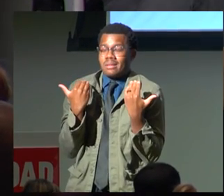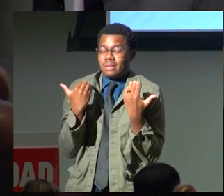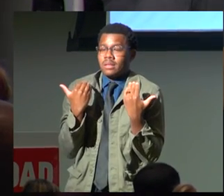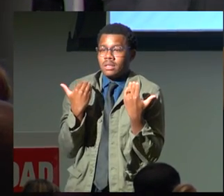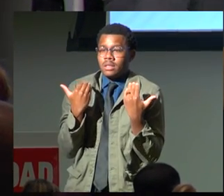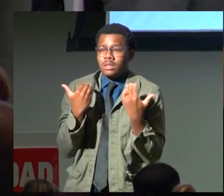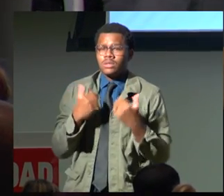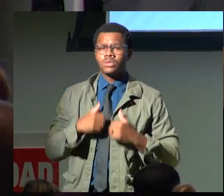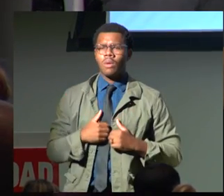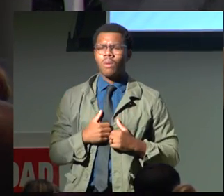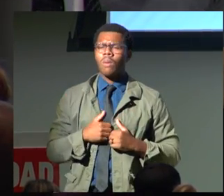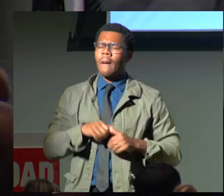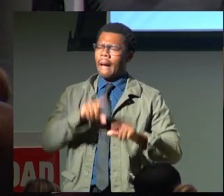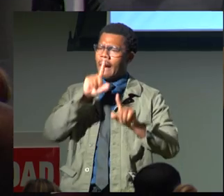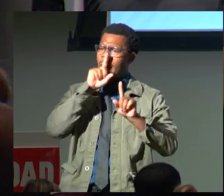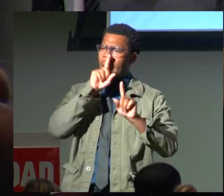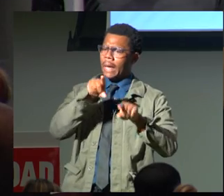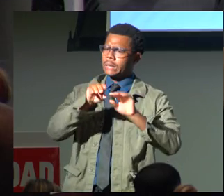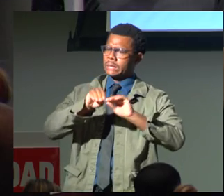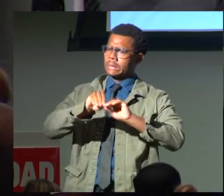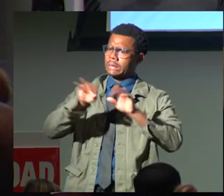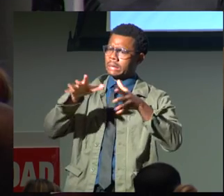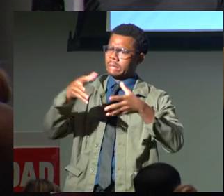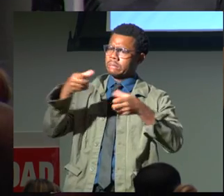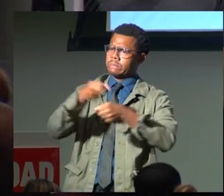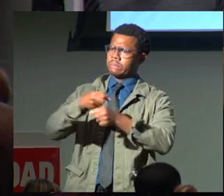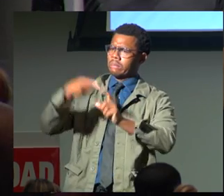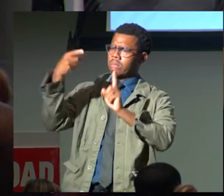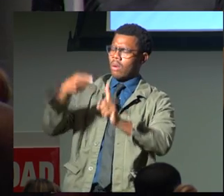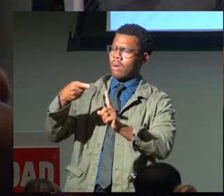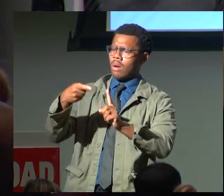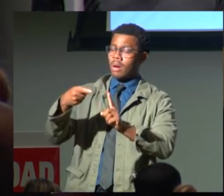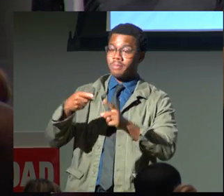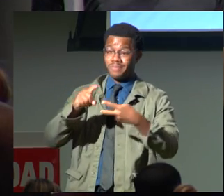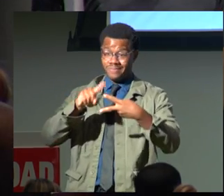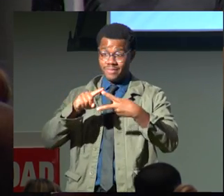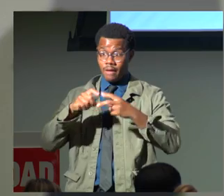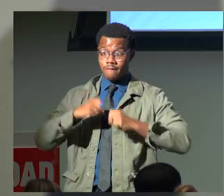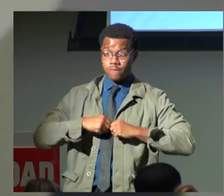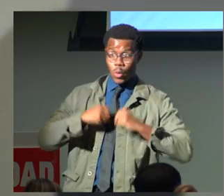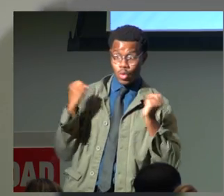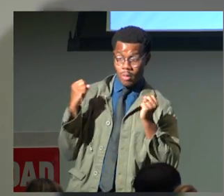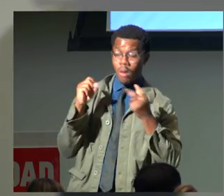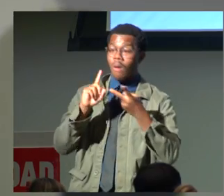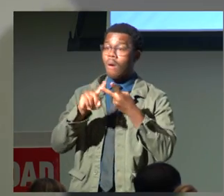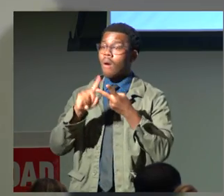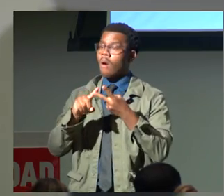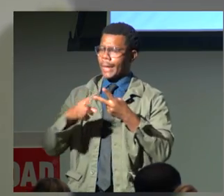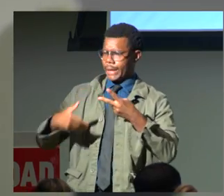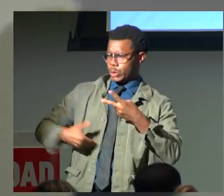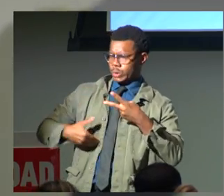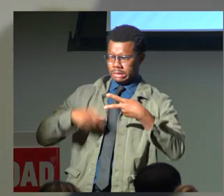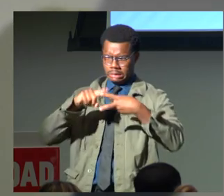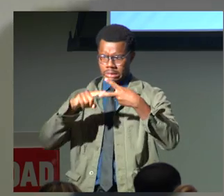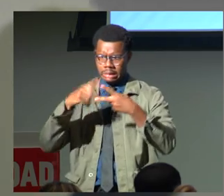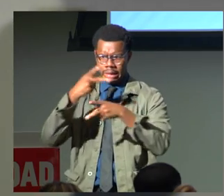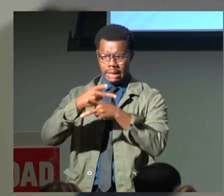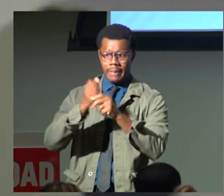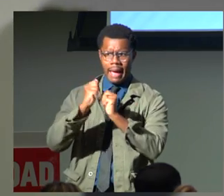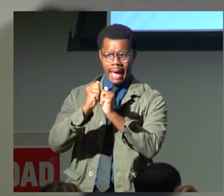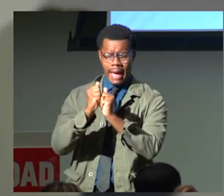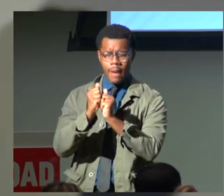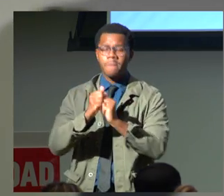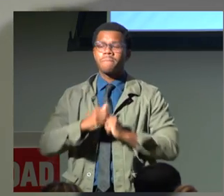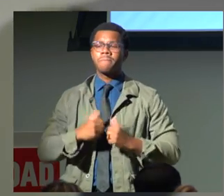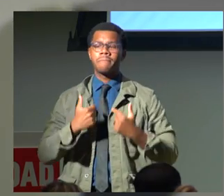that question succinctly, I think I keep the vulnerability and intuition intact by means of remaining to be